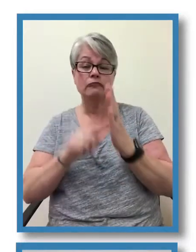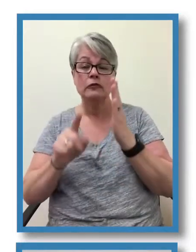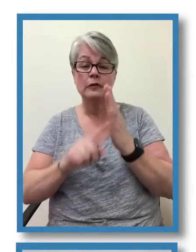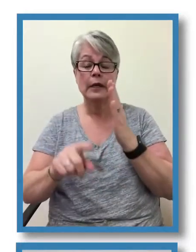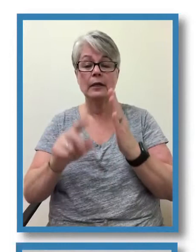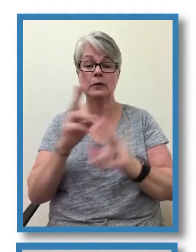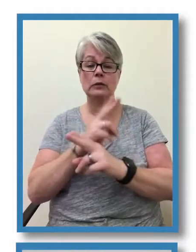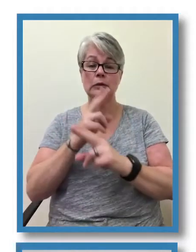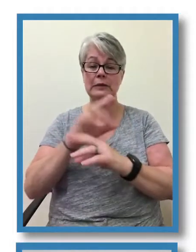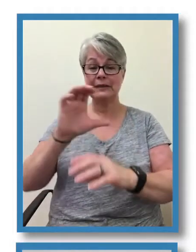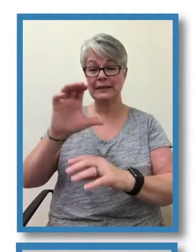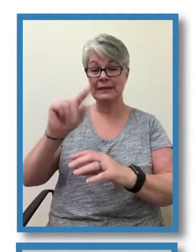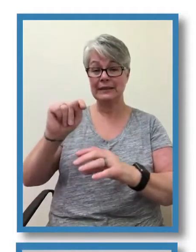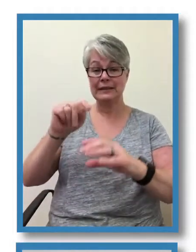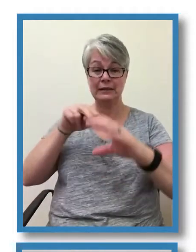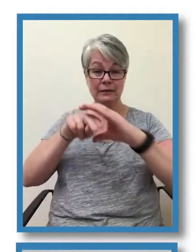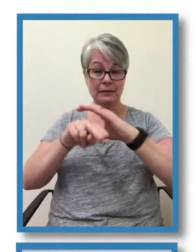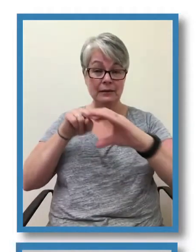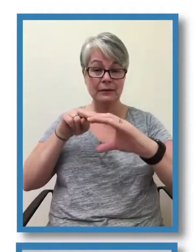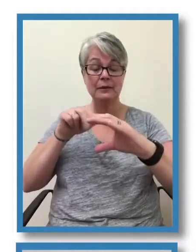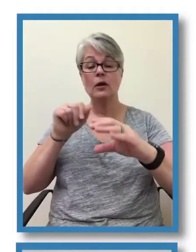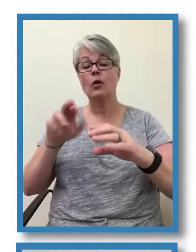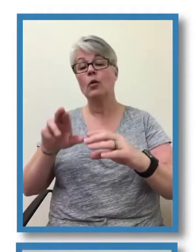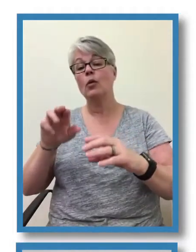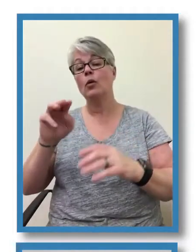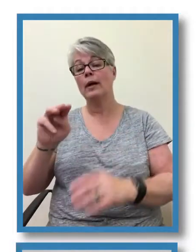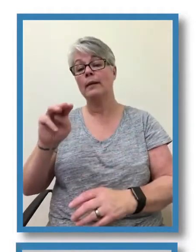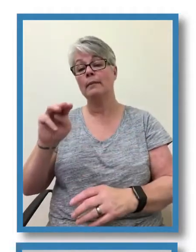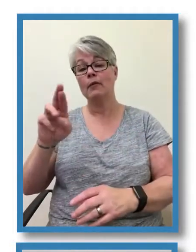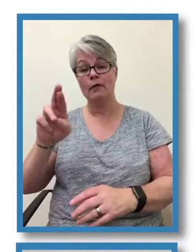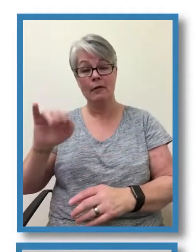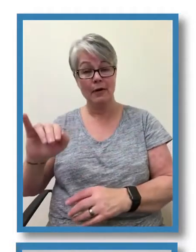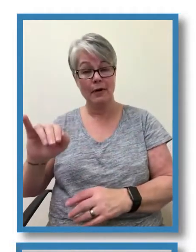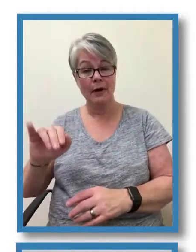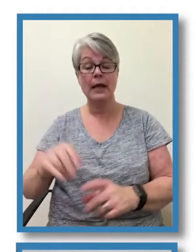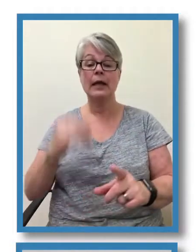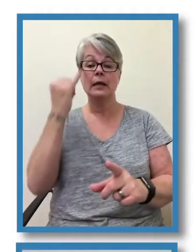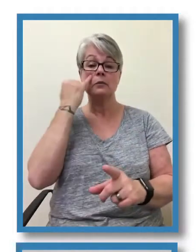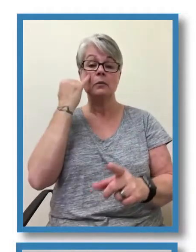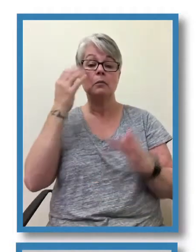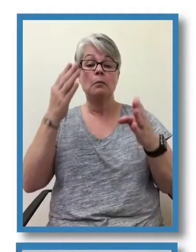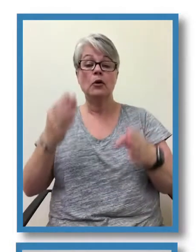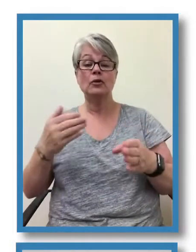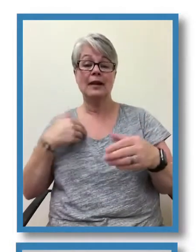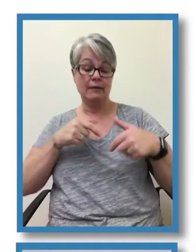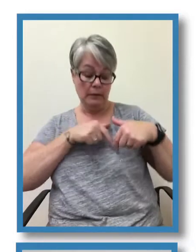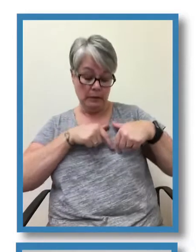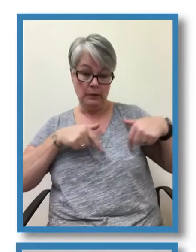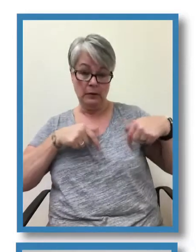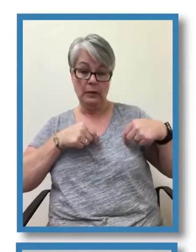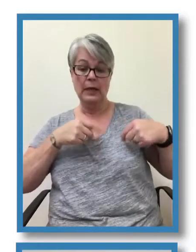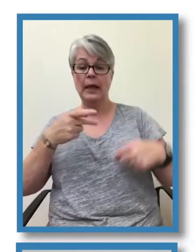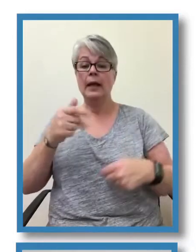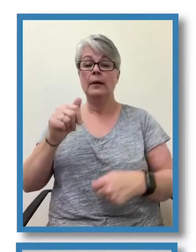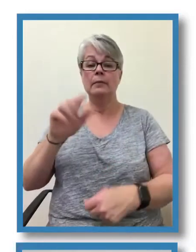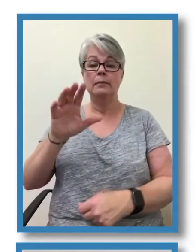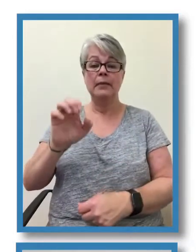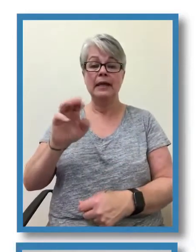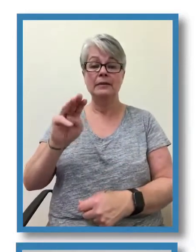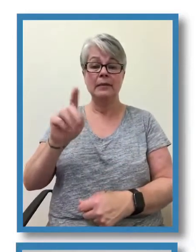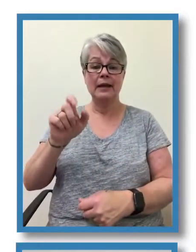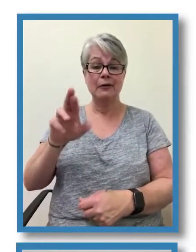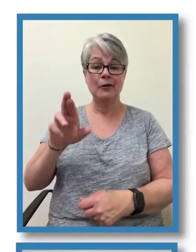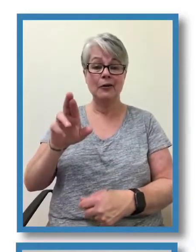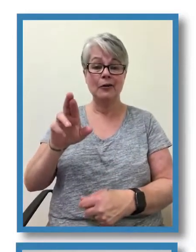a magnetic resonant imaging or MRI scan. The MRI gives us a better picture of the brain, and we want to look at it and see if there's any shrinkage